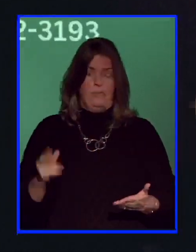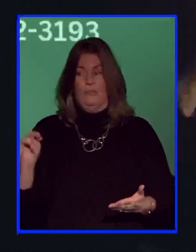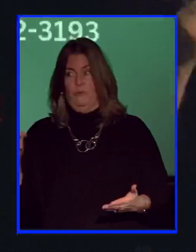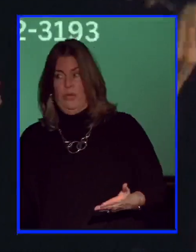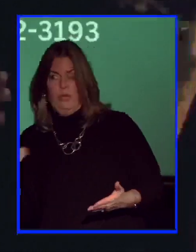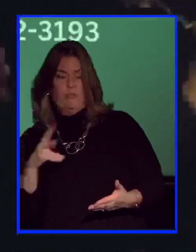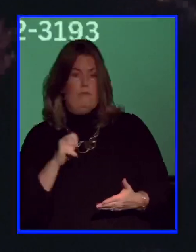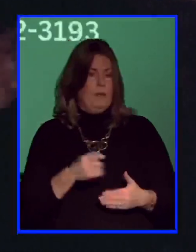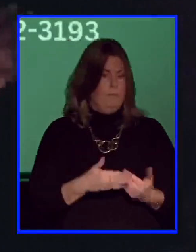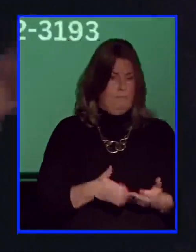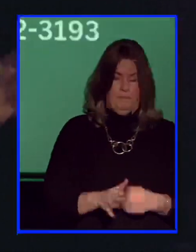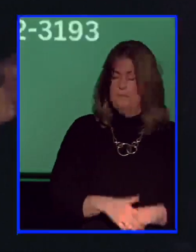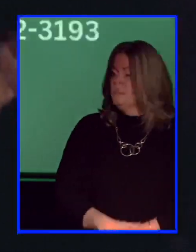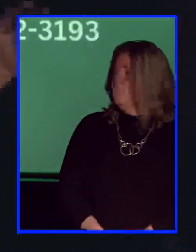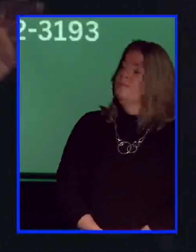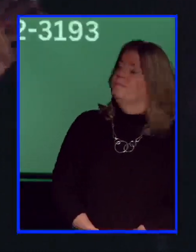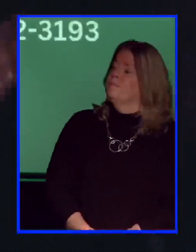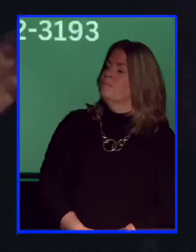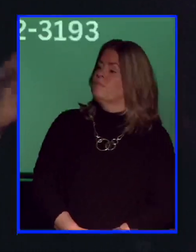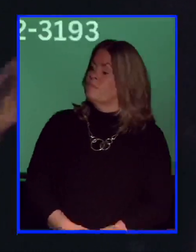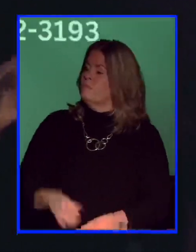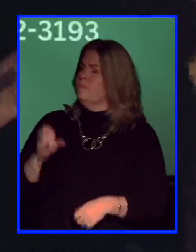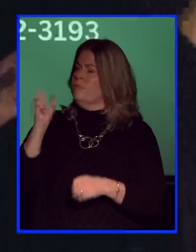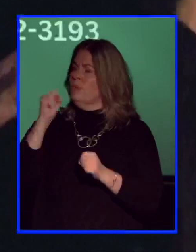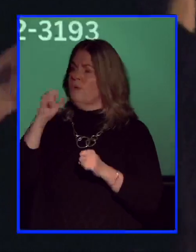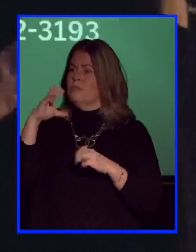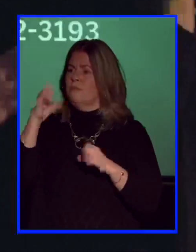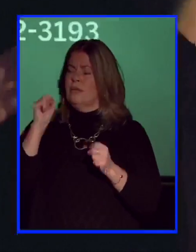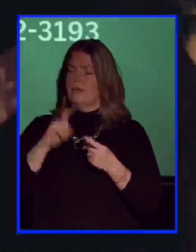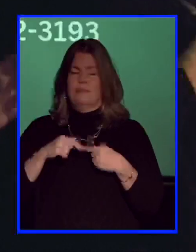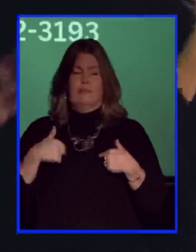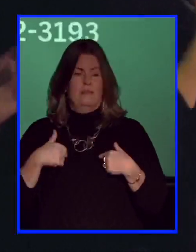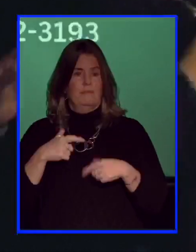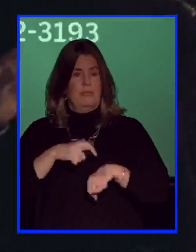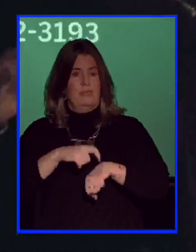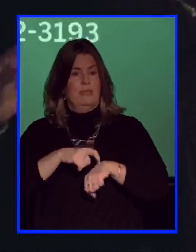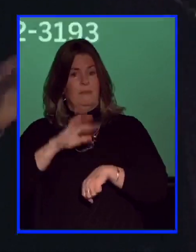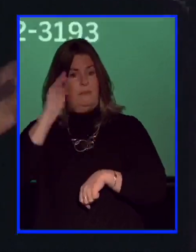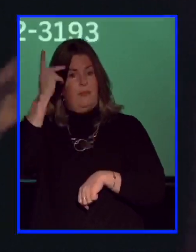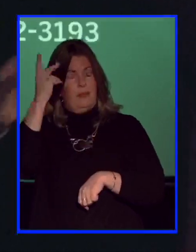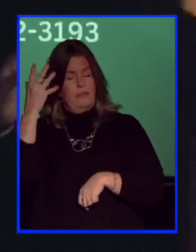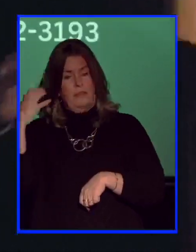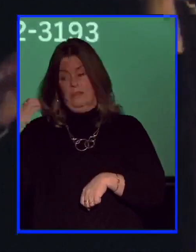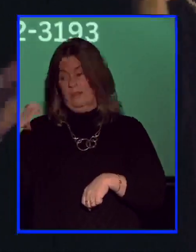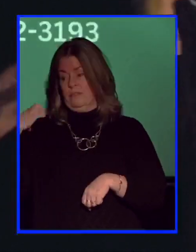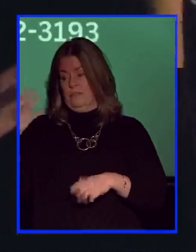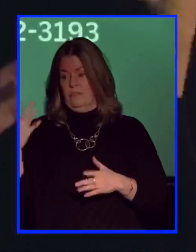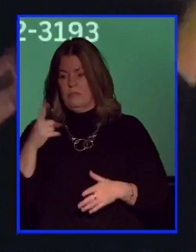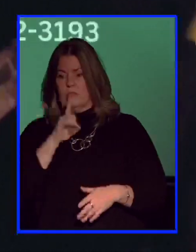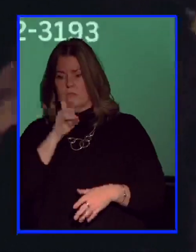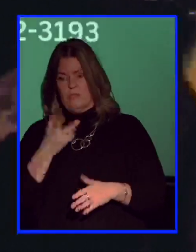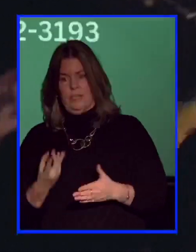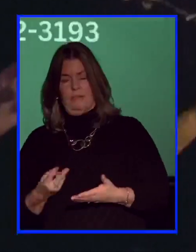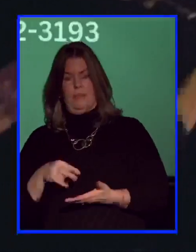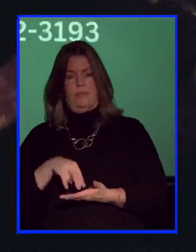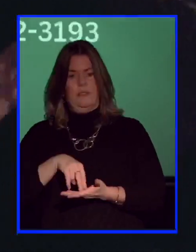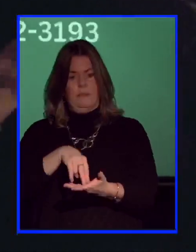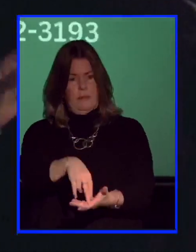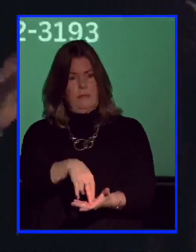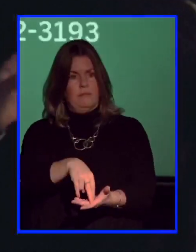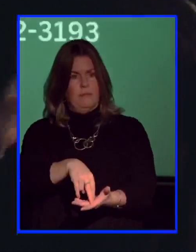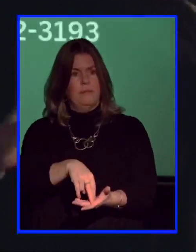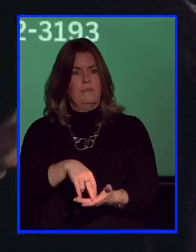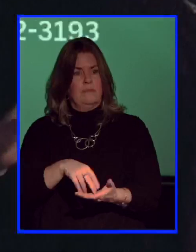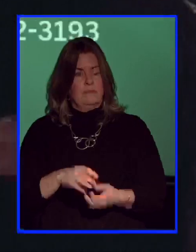So, you know, it's been amazing to me, my time in politics, to see how employers have started to really step forward on things that